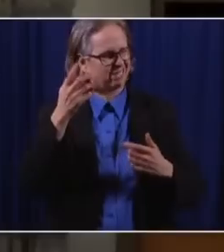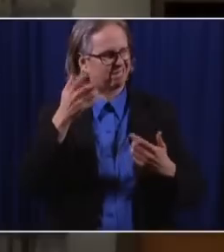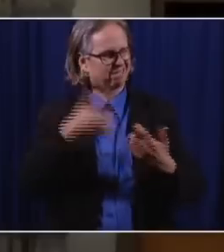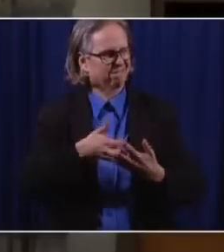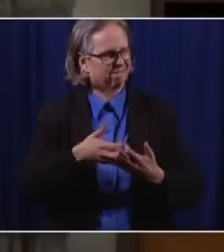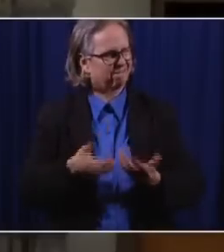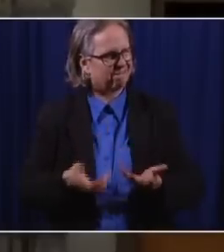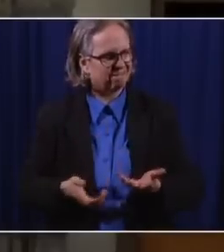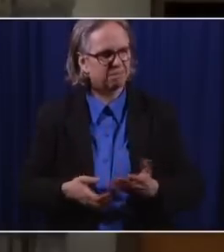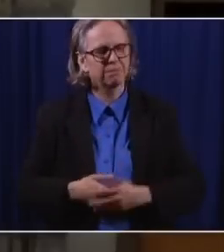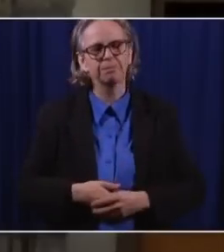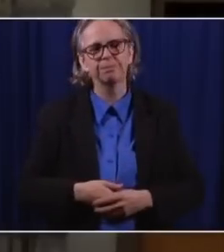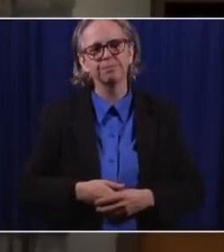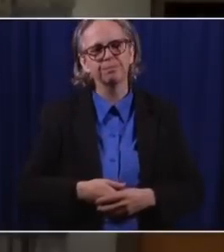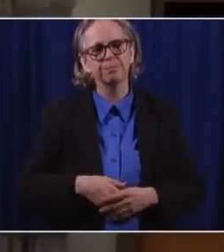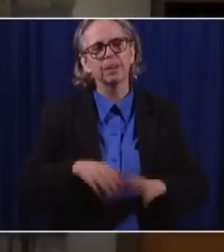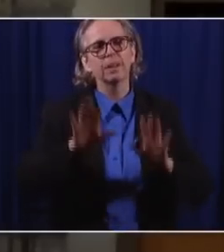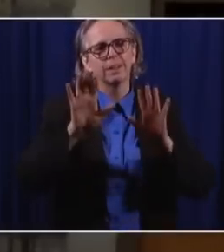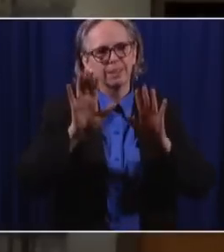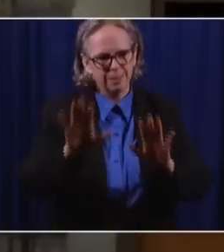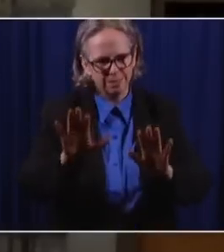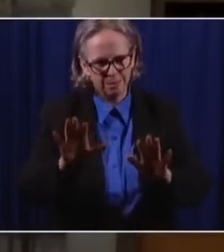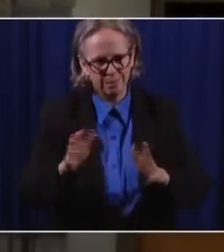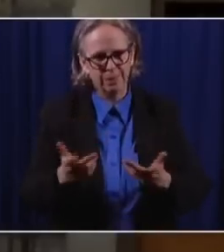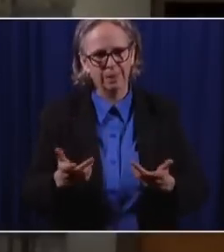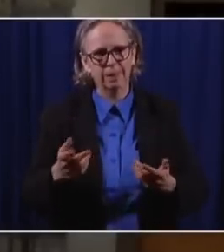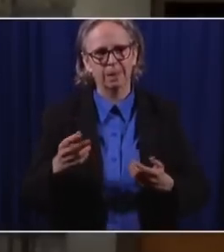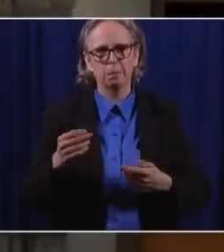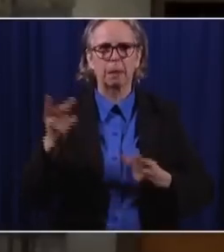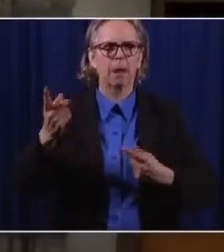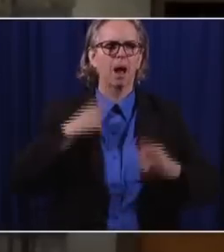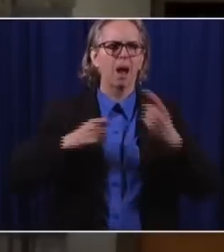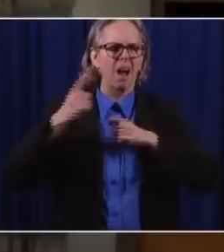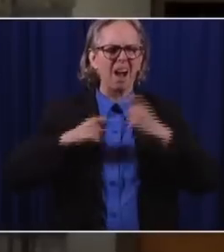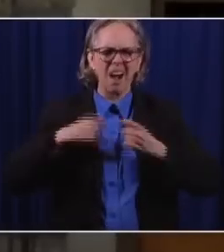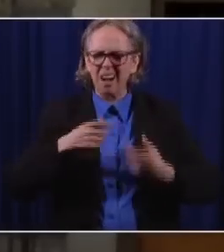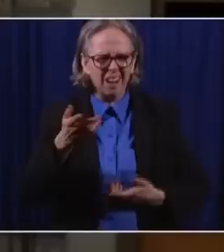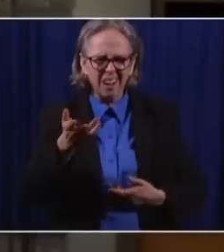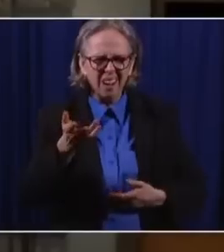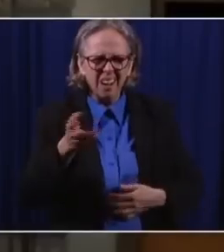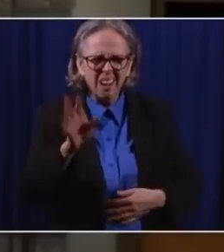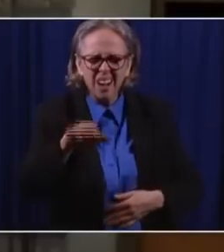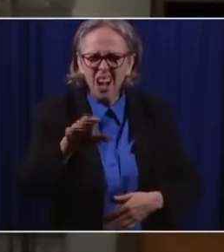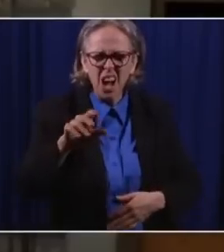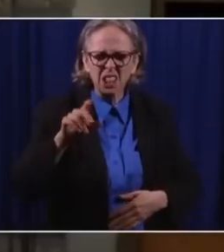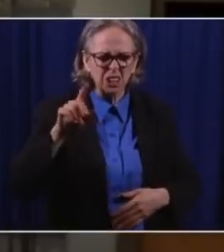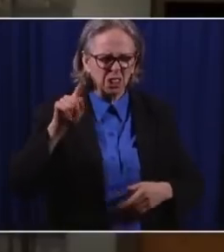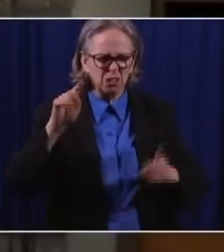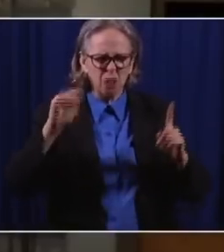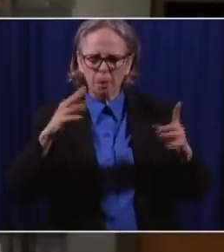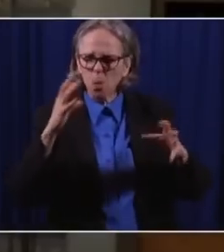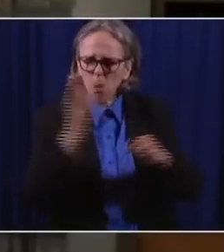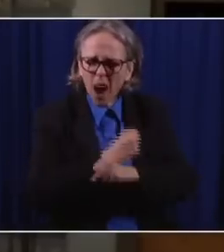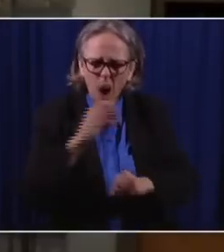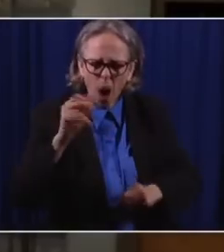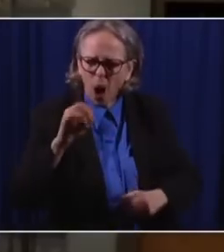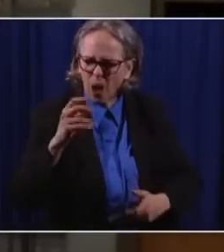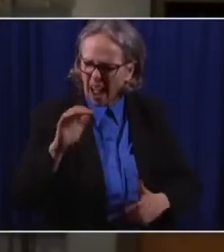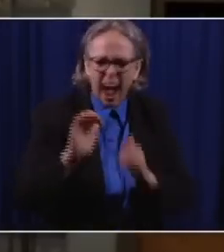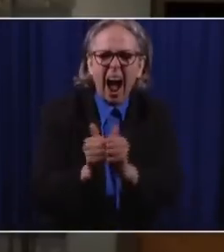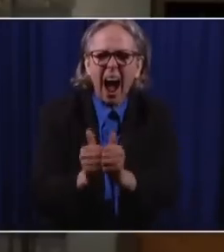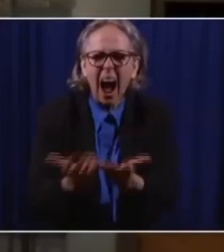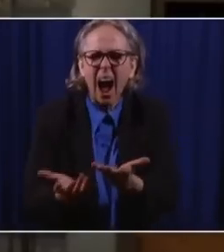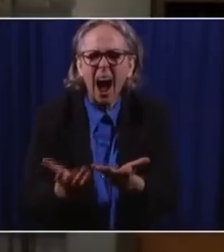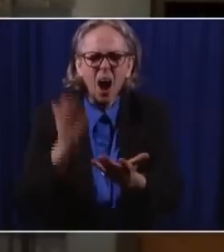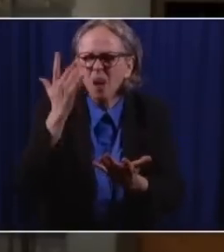public forum, why did Trump do so well in Ohio? And this is just one